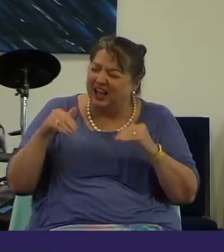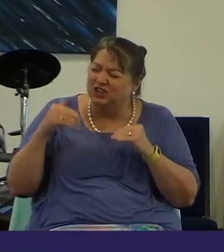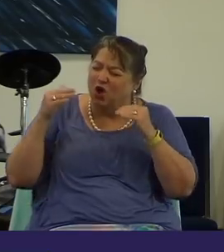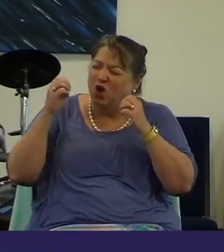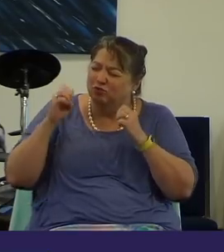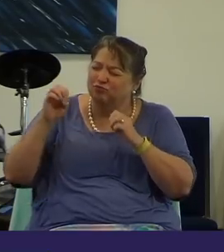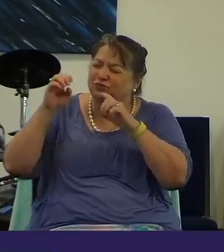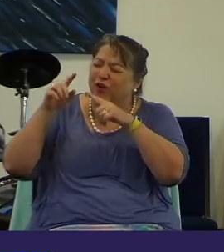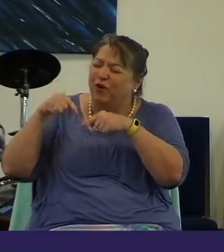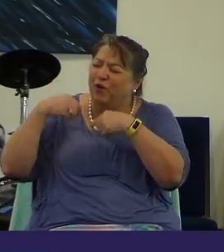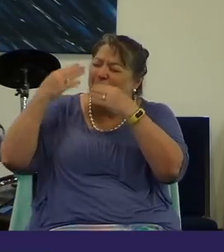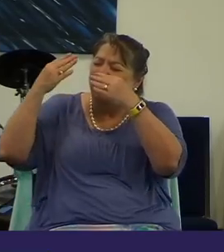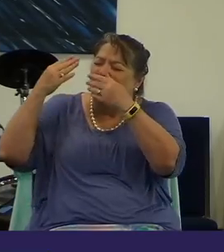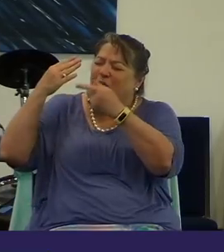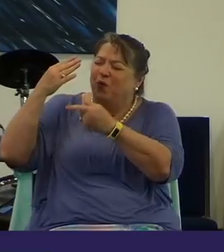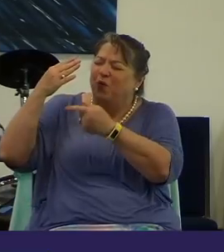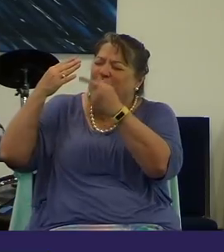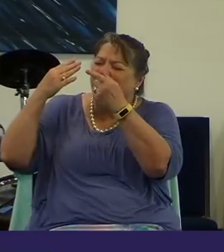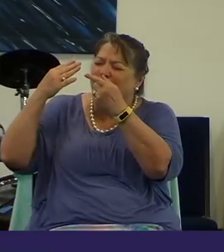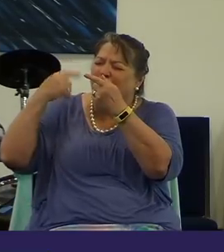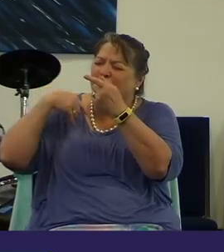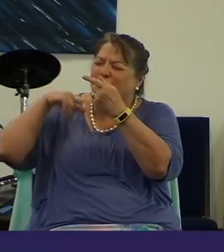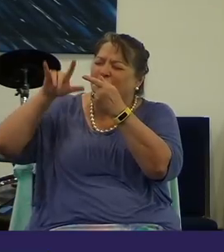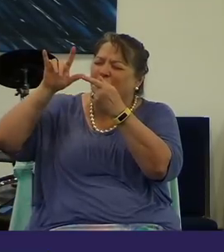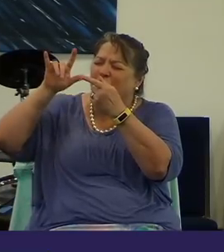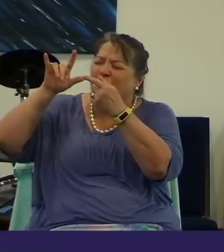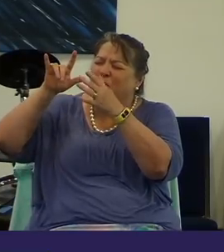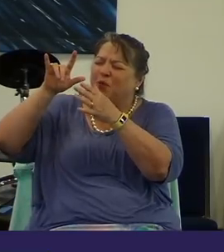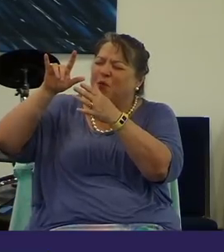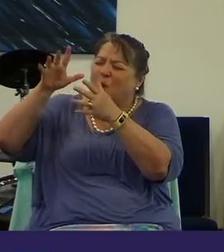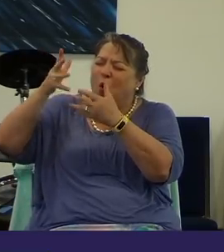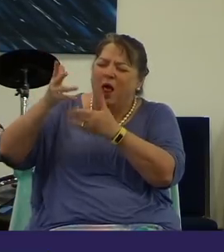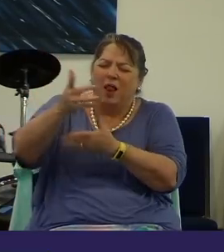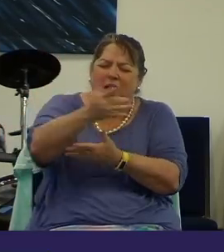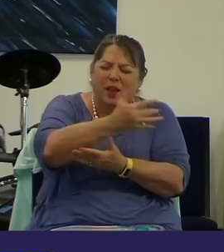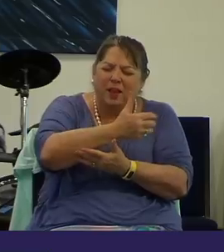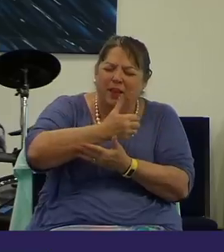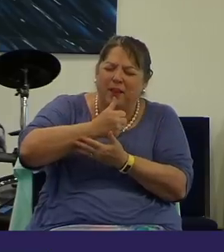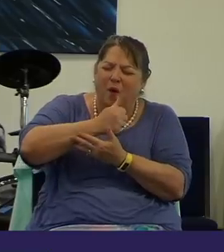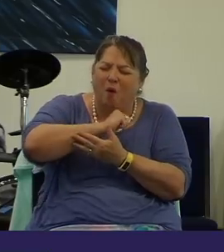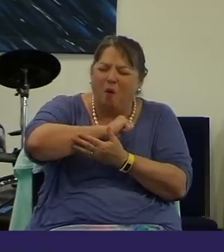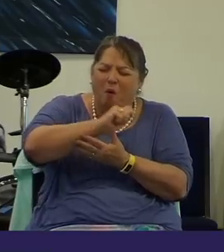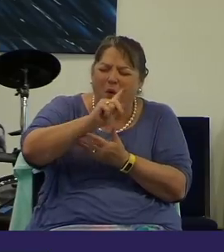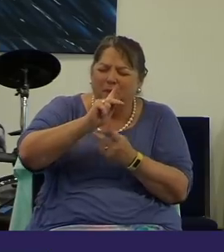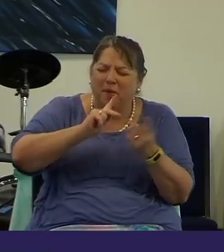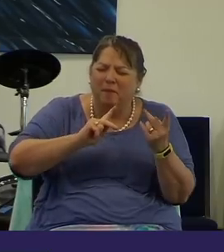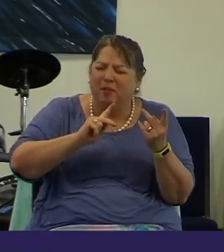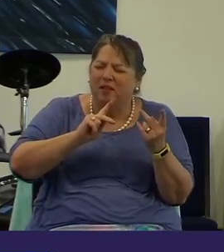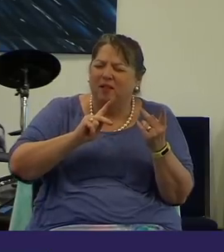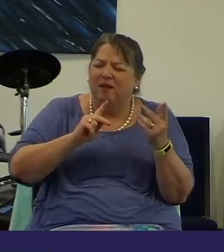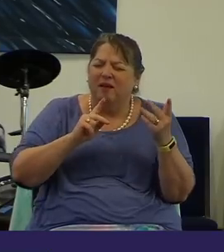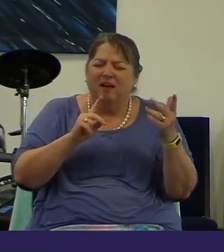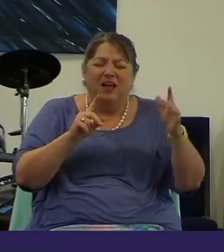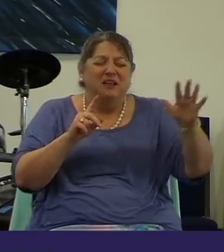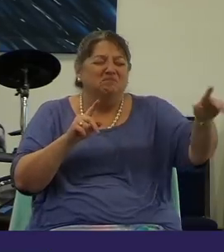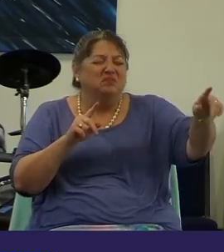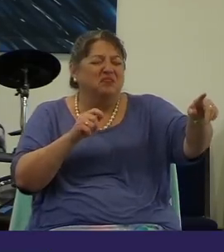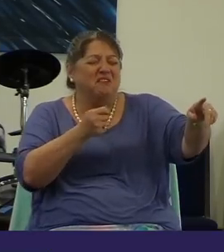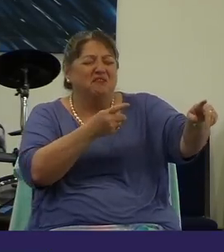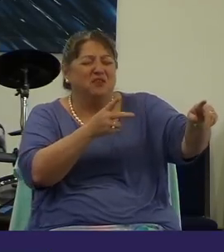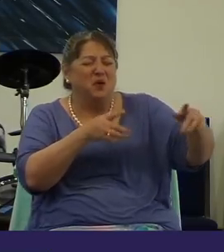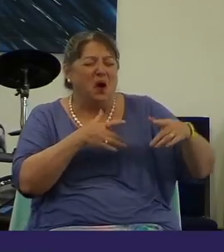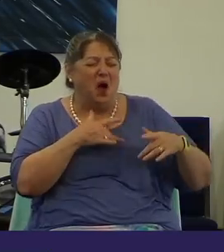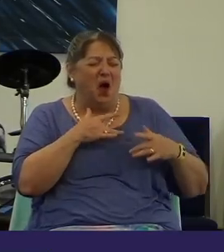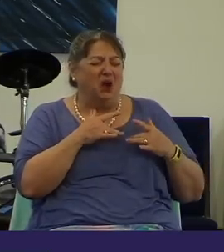men, all people unto me. And so, Holy Spirit, we commit every heart to you, even the hard ones, even the ones that don't